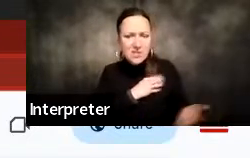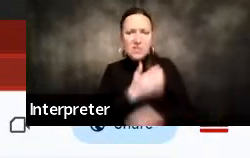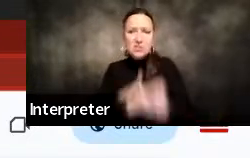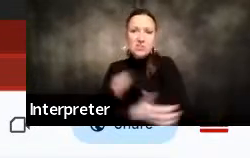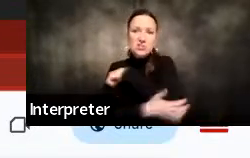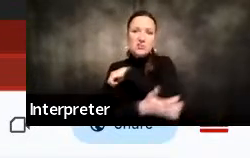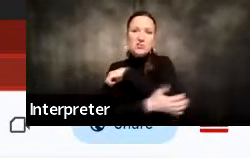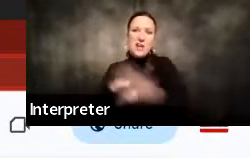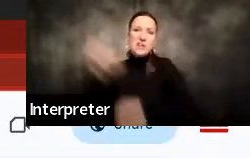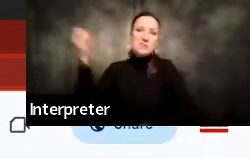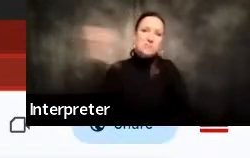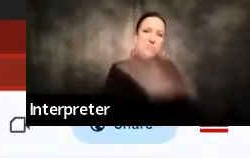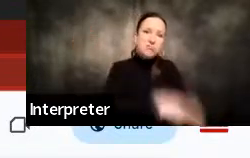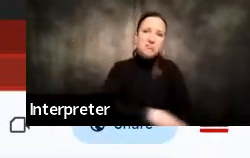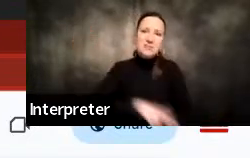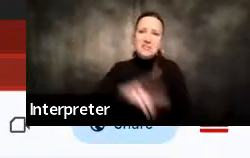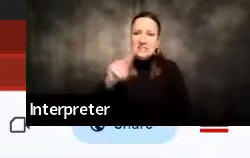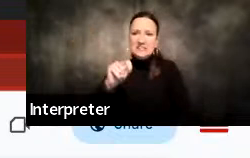trash, televisions,